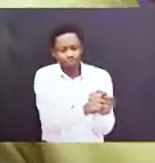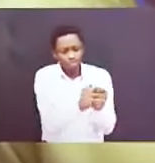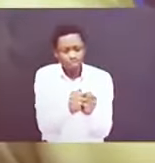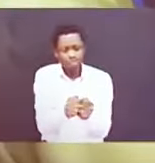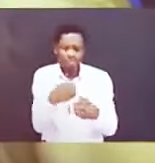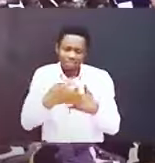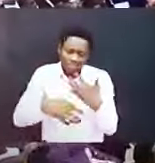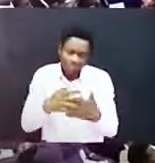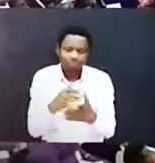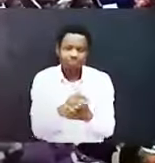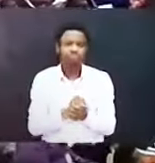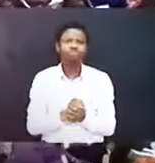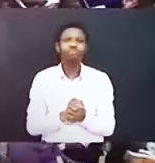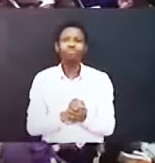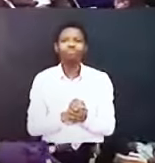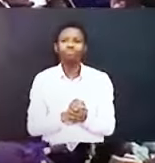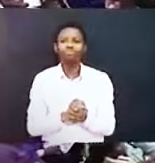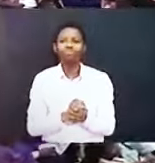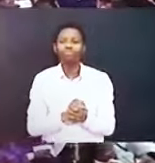it becomes a burden on me.